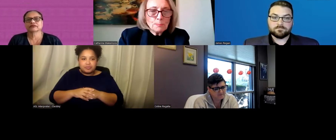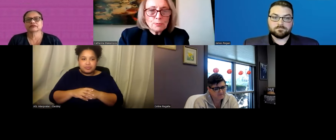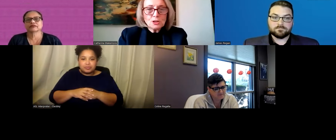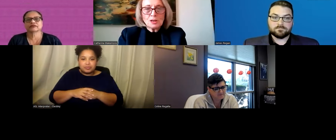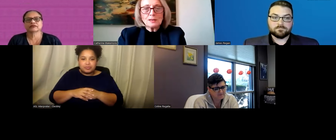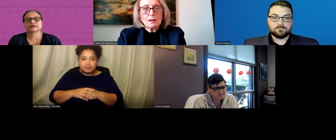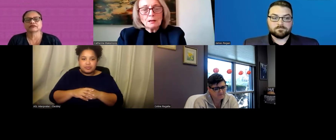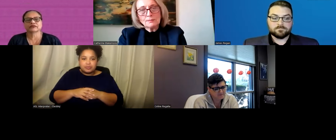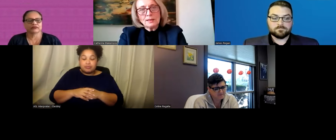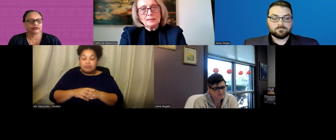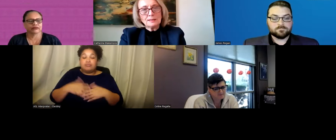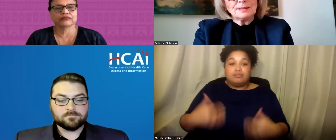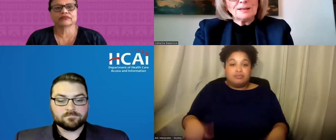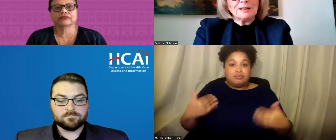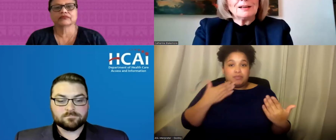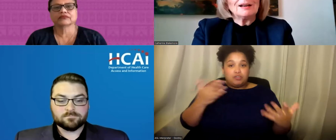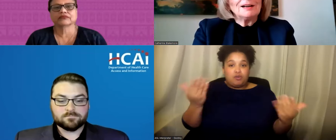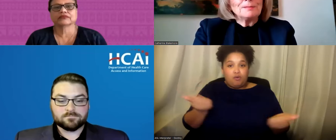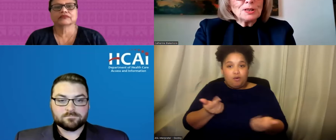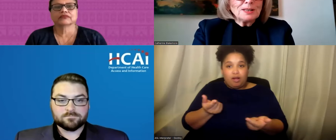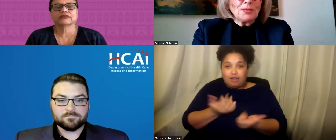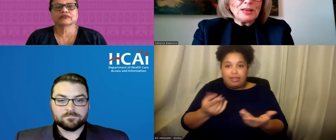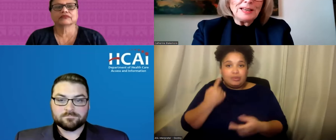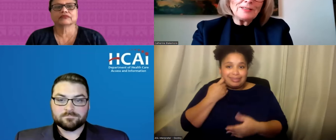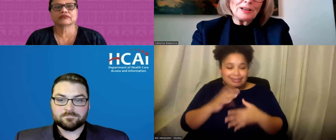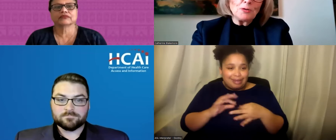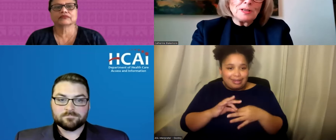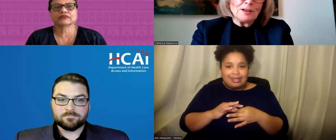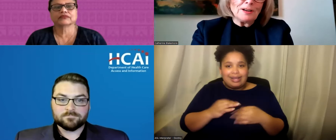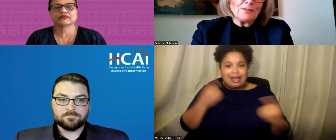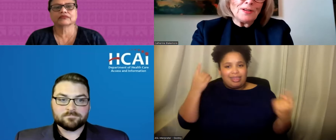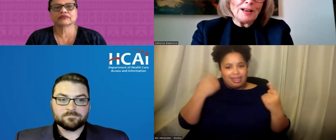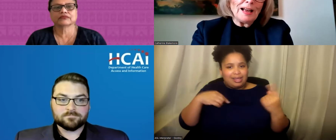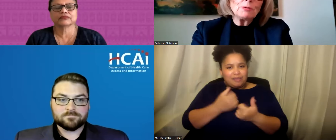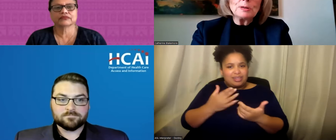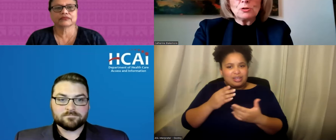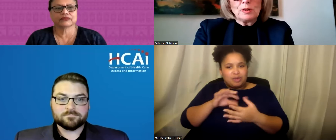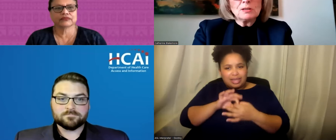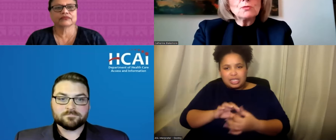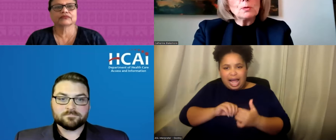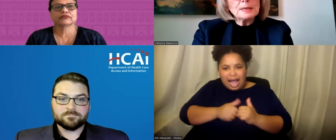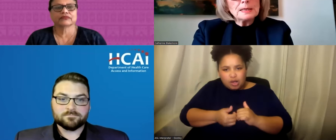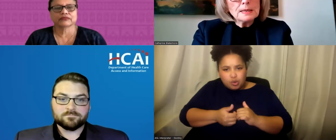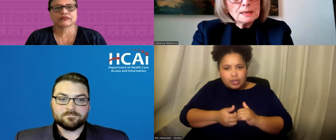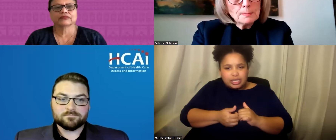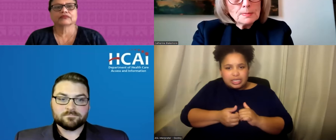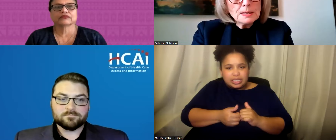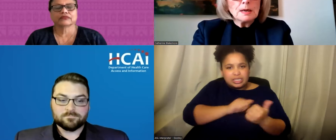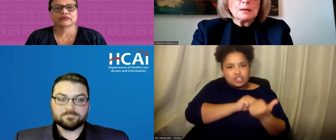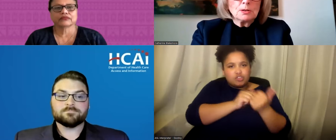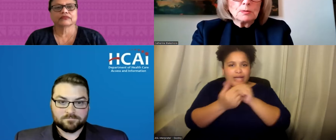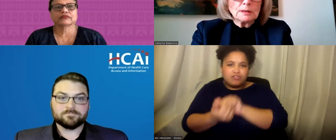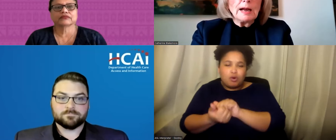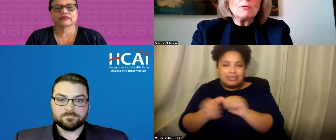So appreciate all of that and just the thinking that goes on of how do we transform